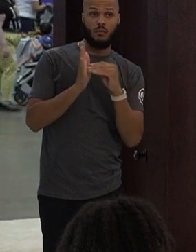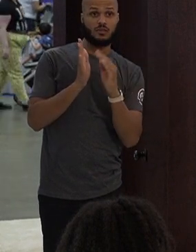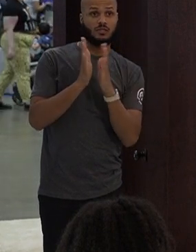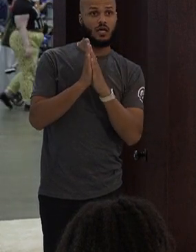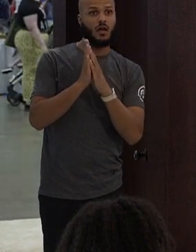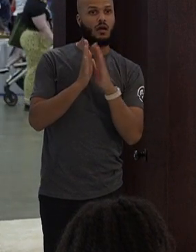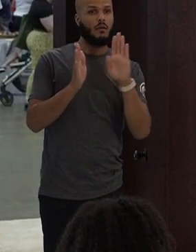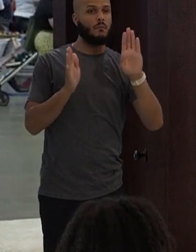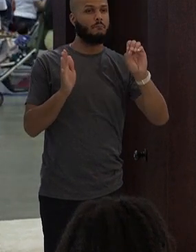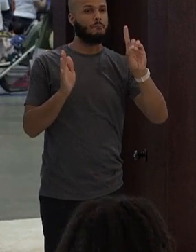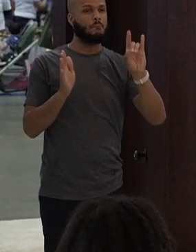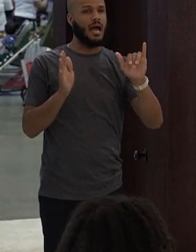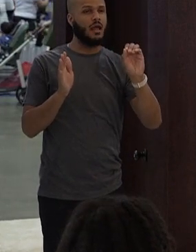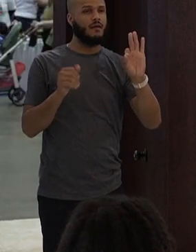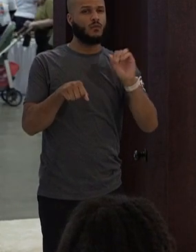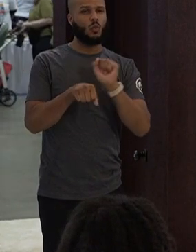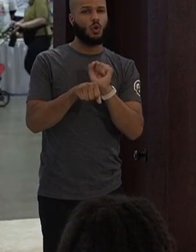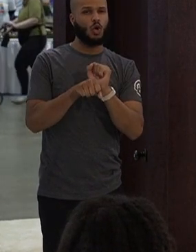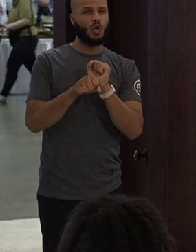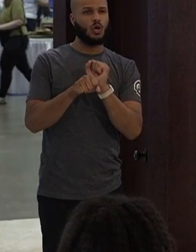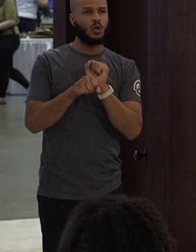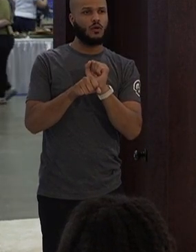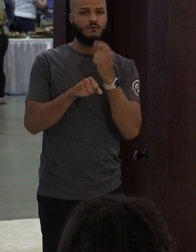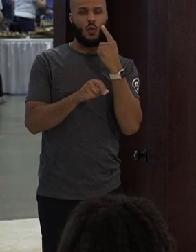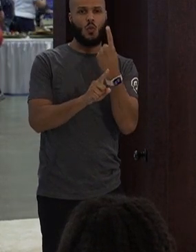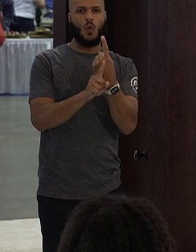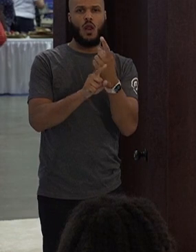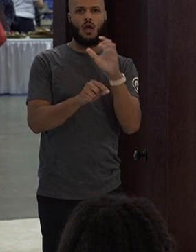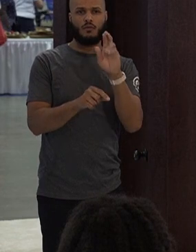in as one copyright request?